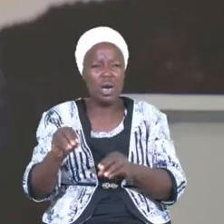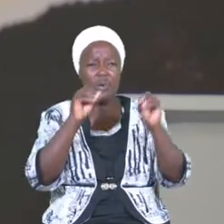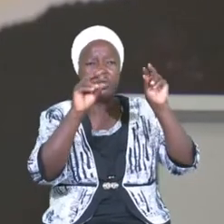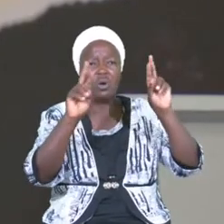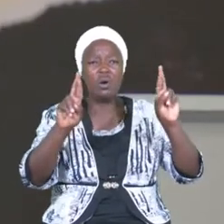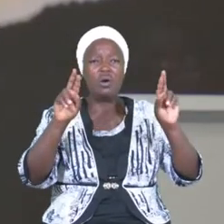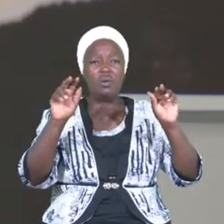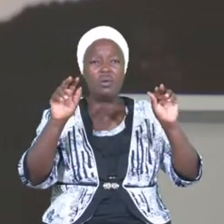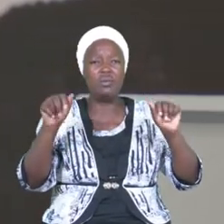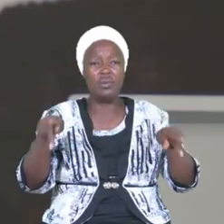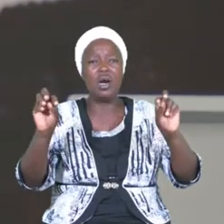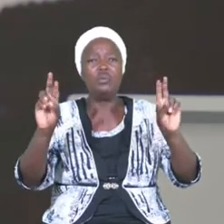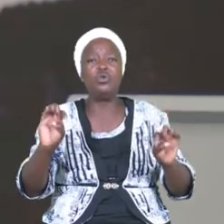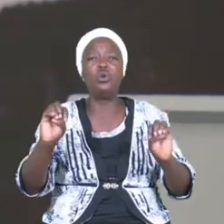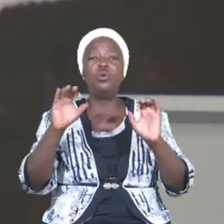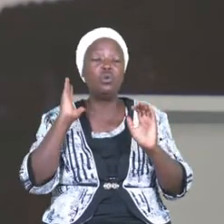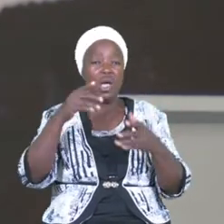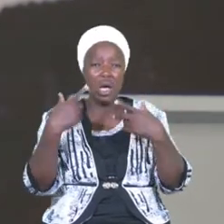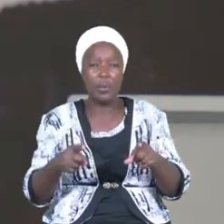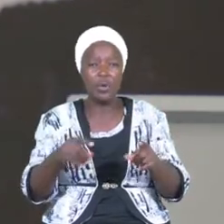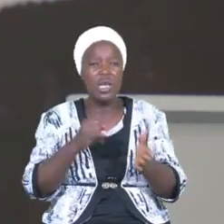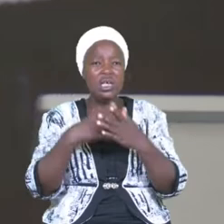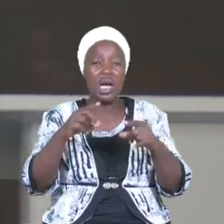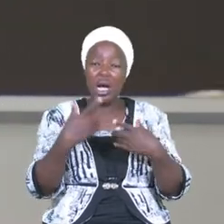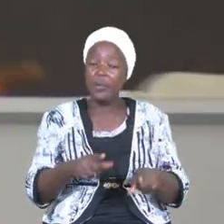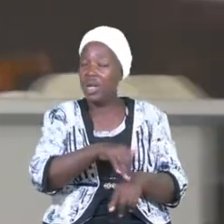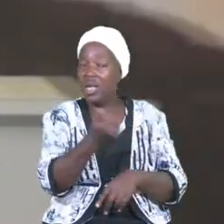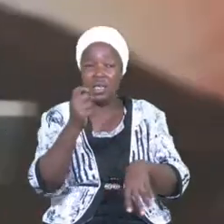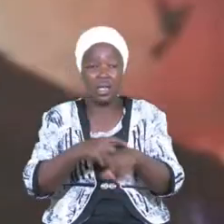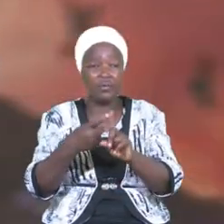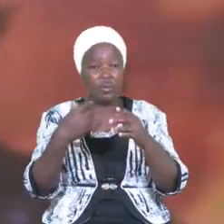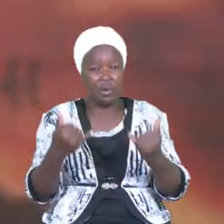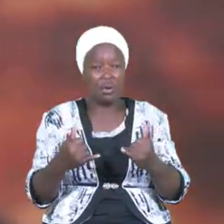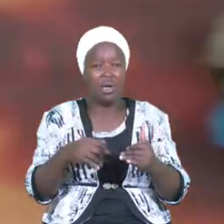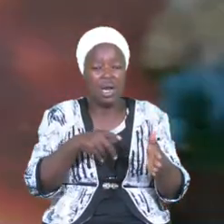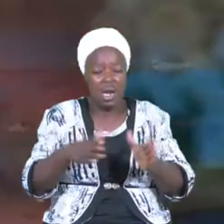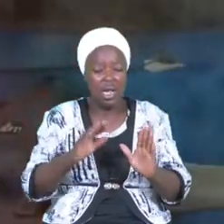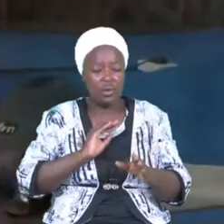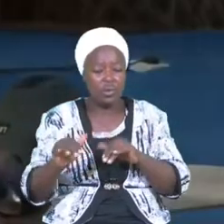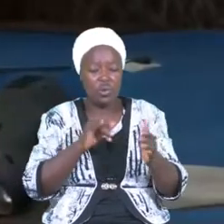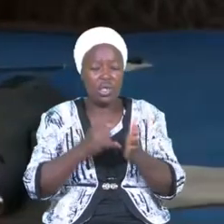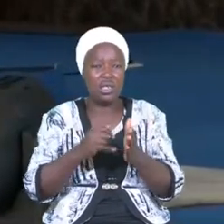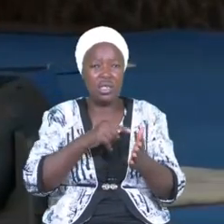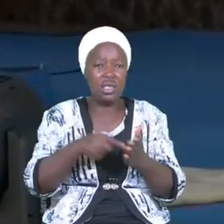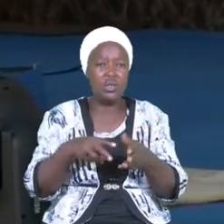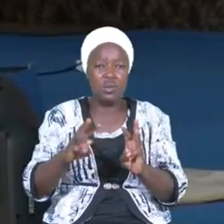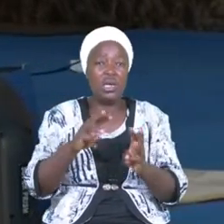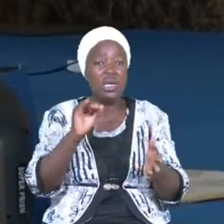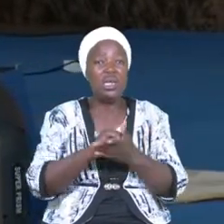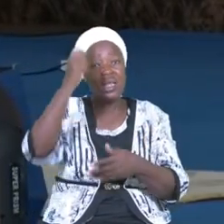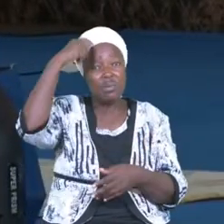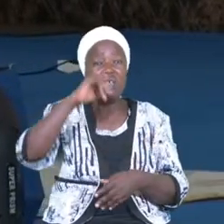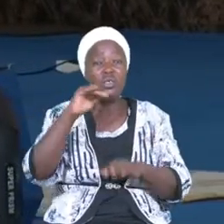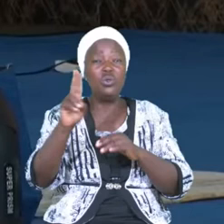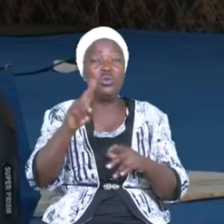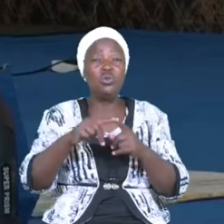now. Let us do it this way. The subconscious mind is used to disobedience already.